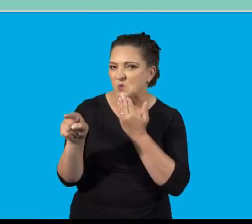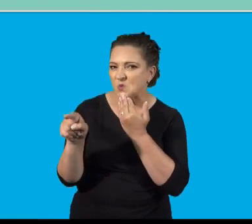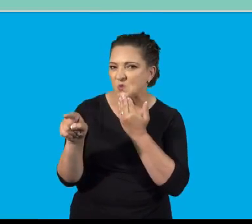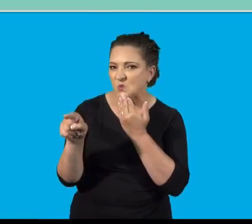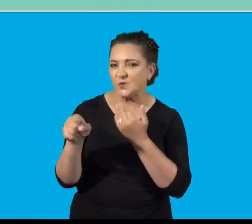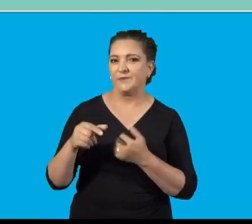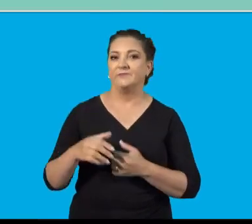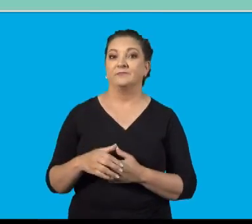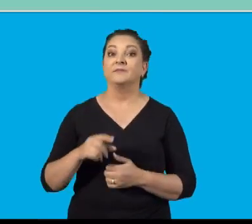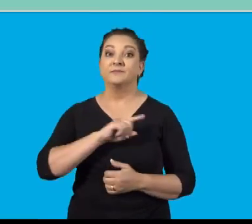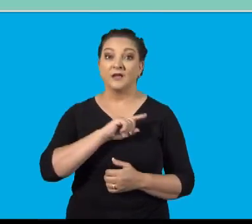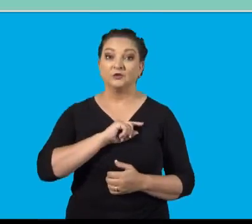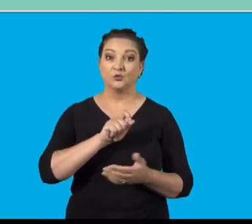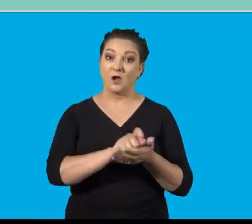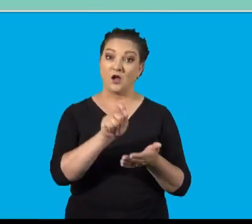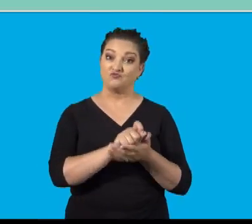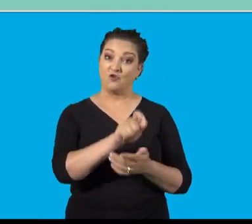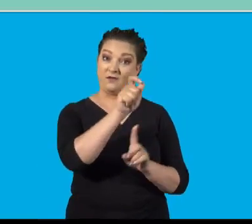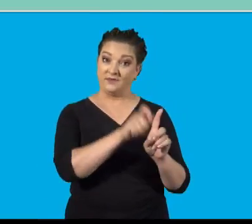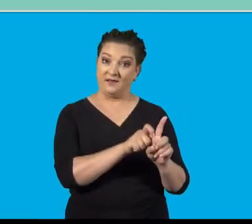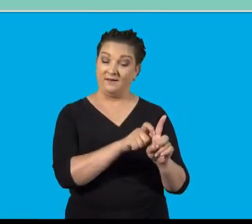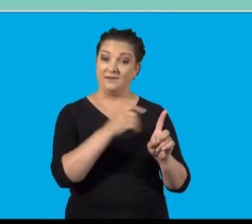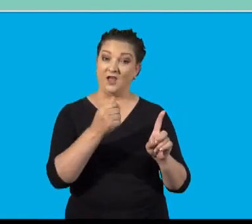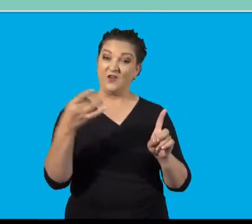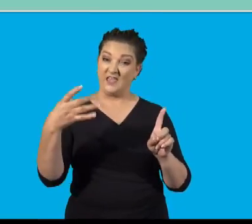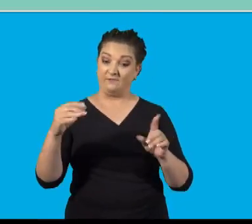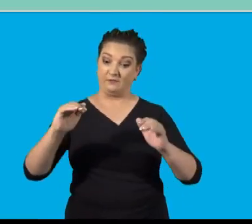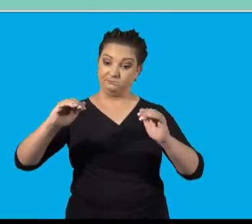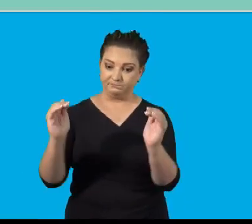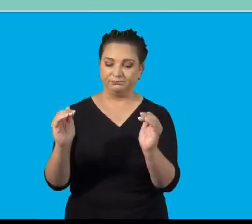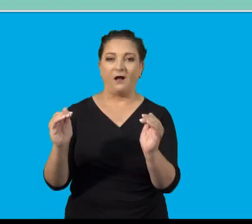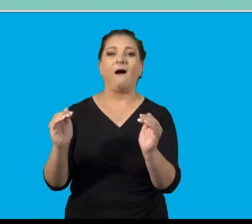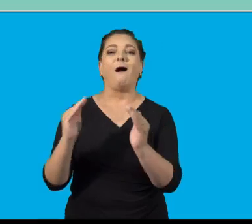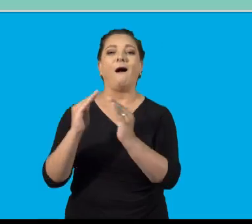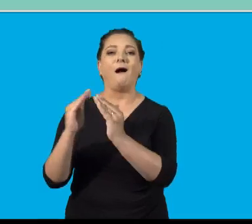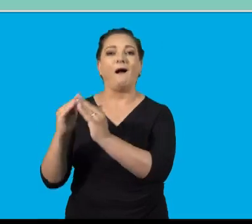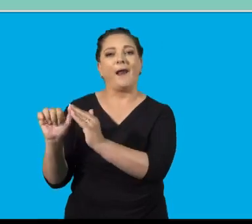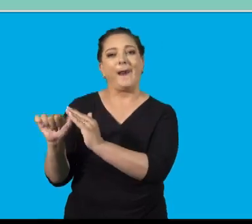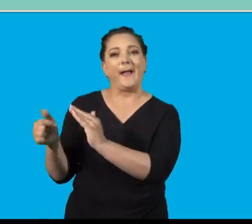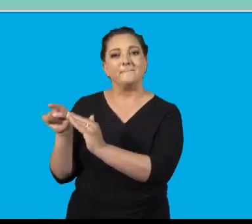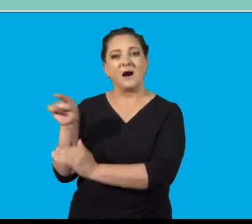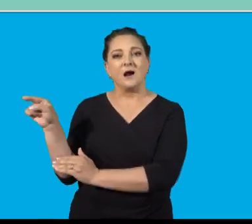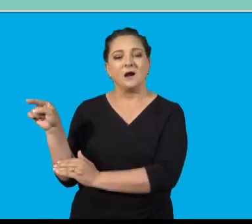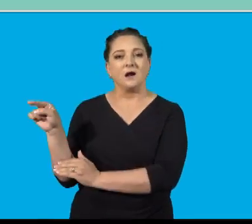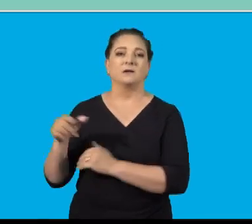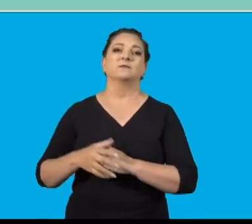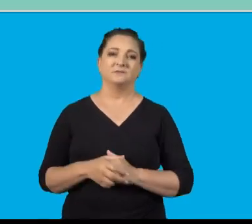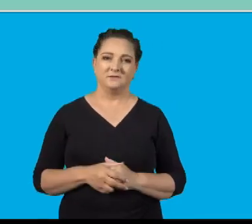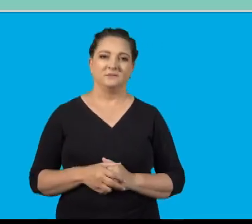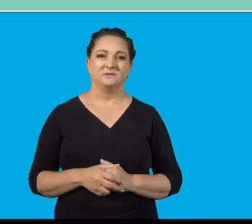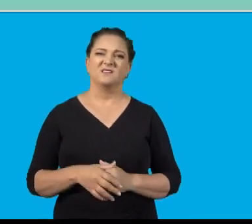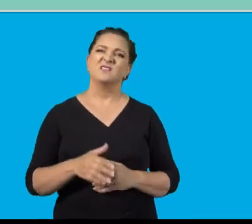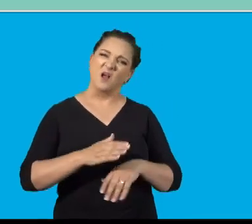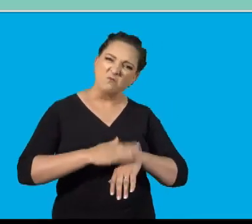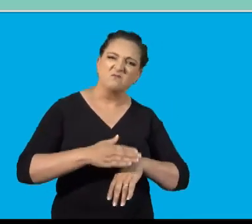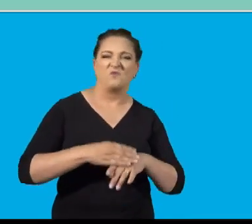reader. So what the writer does is puts the information in brackets, that it's the neighbors, all right? So